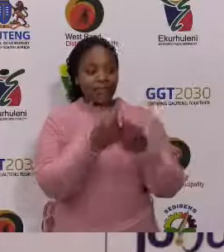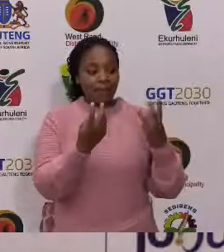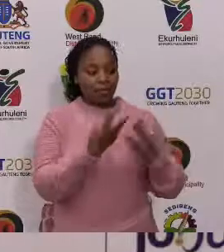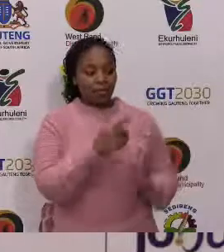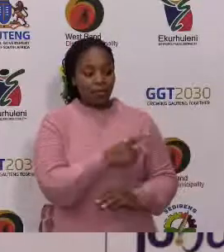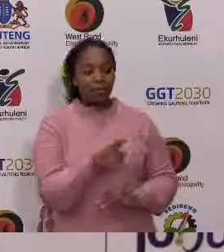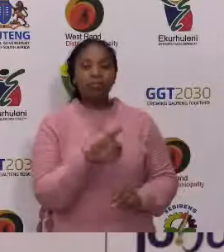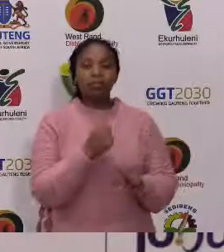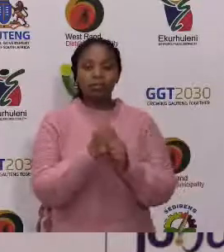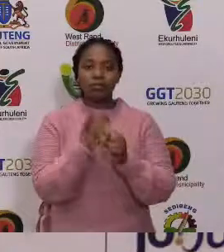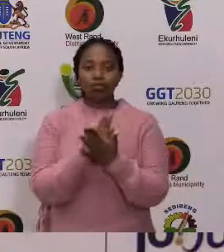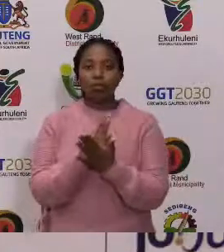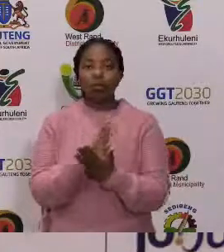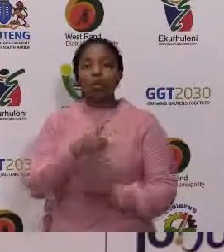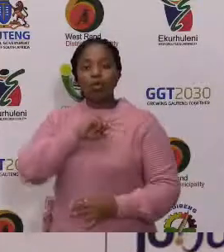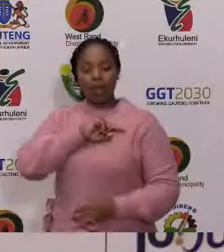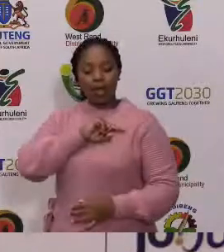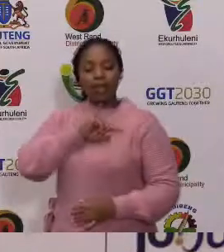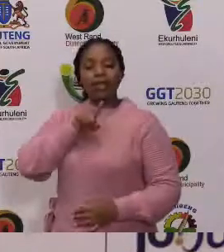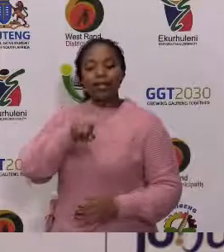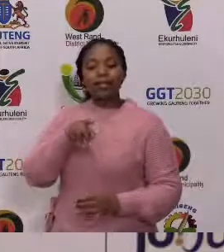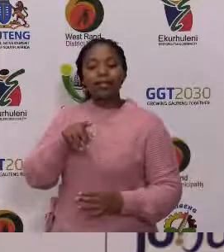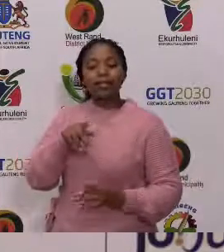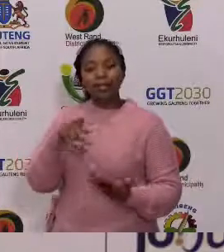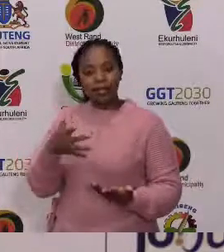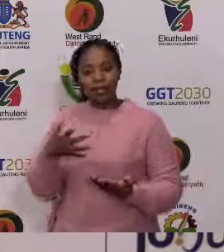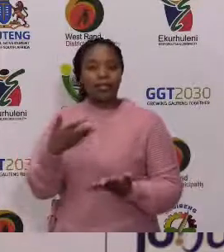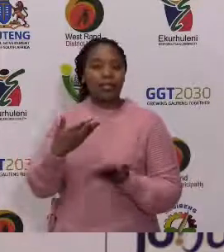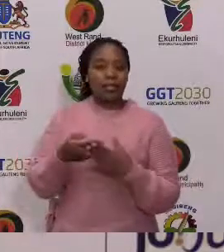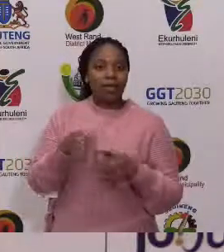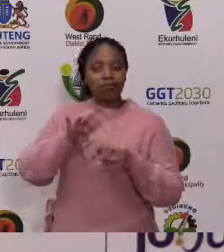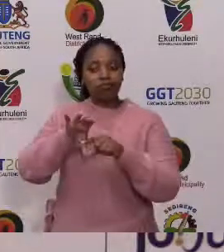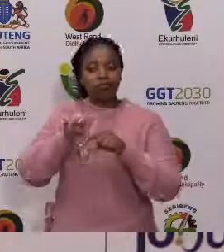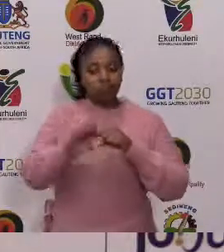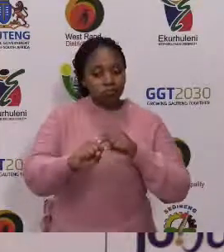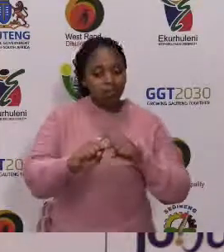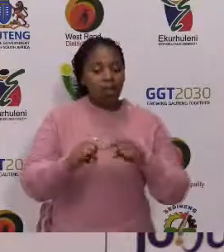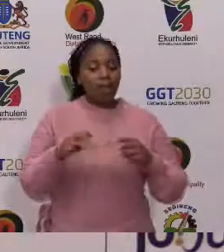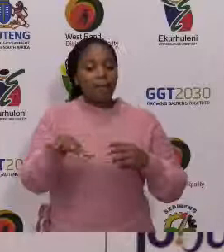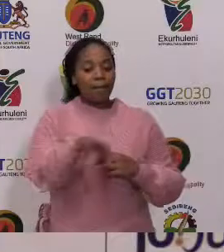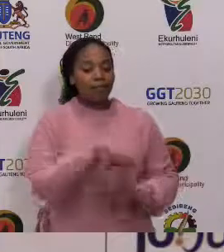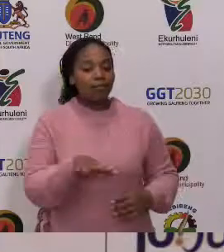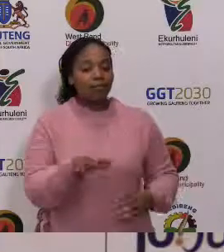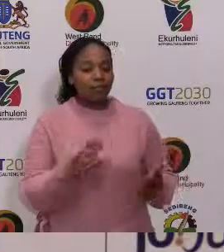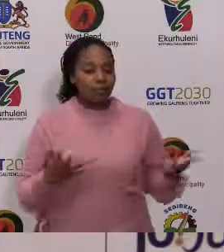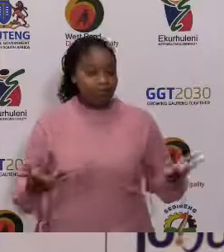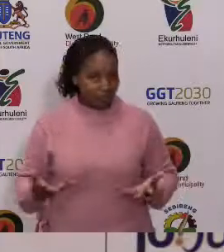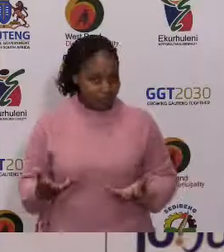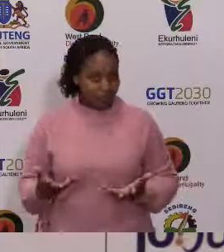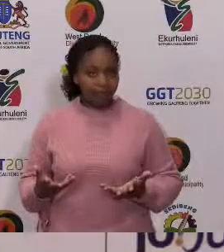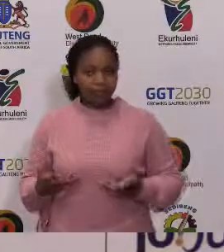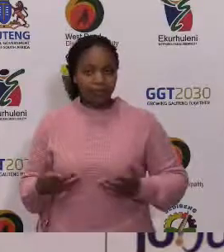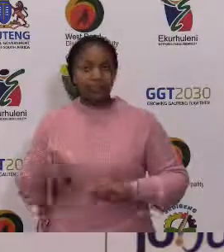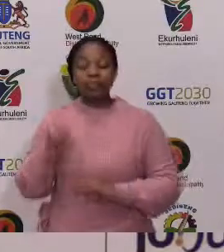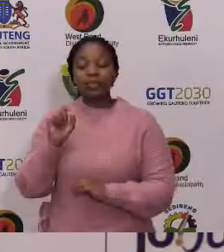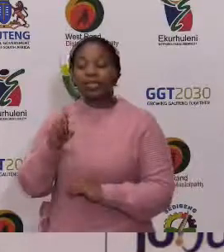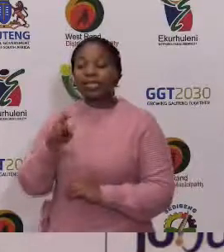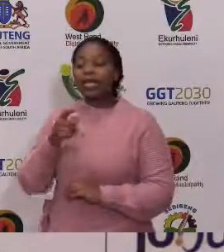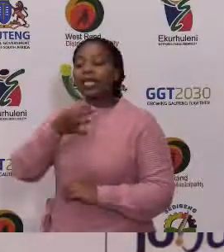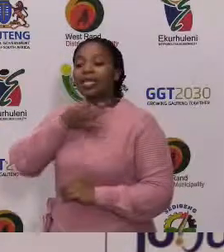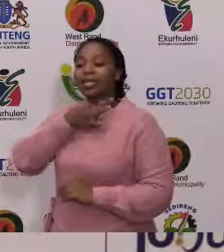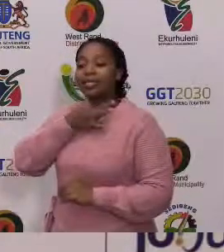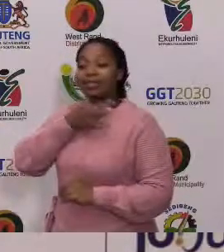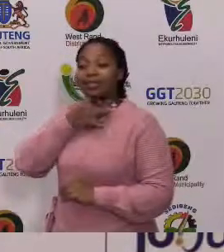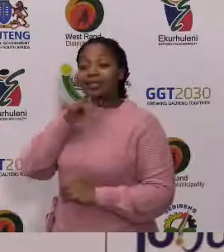Significantly ensure that we can track and trace in the areas where the risk is